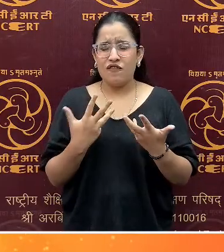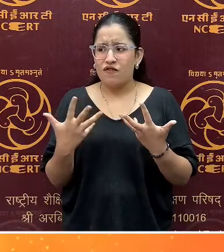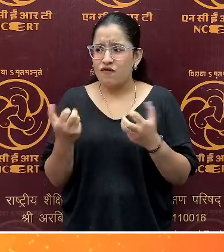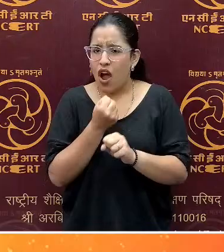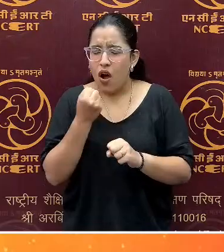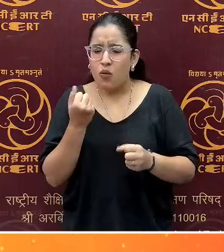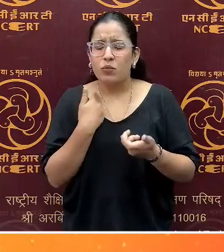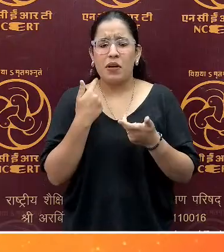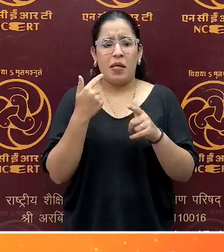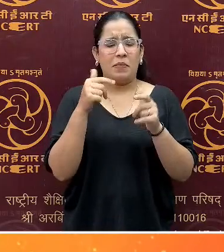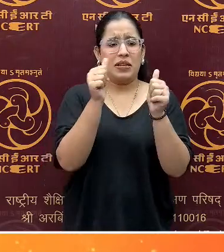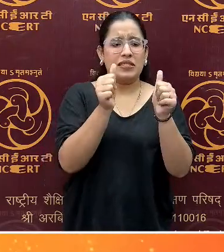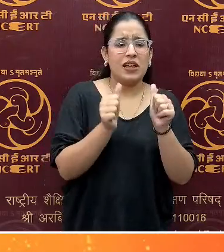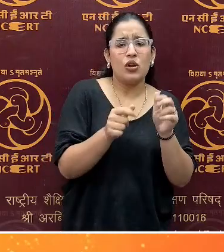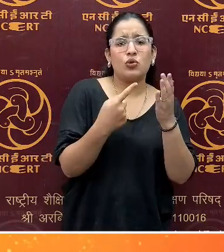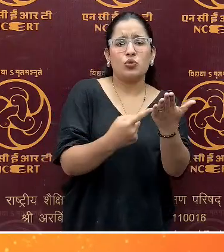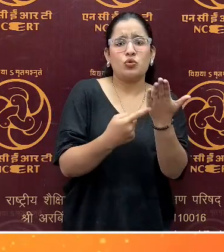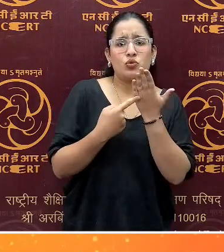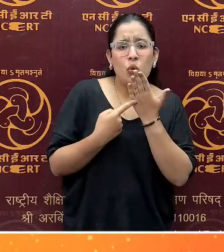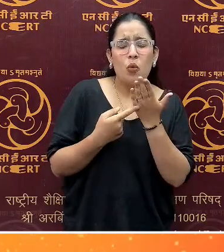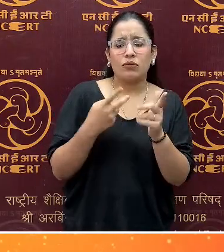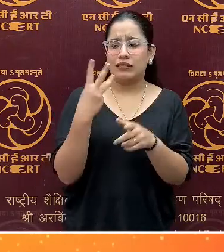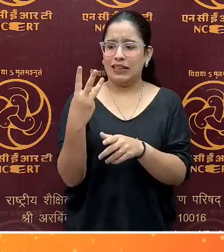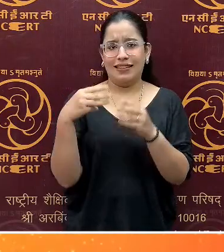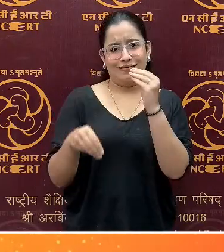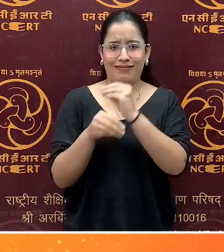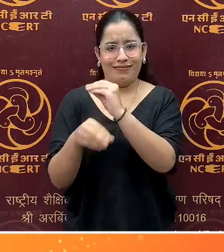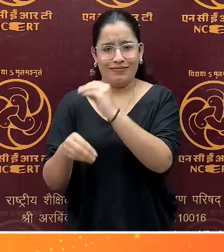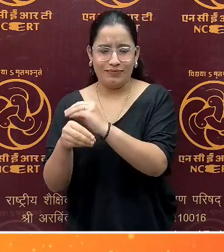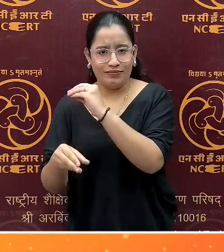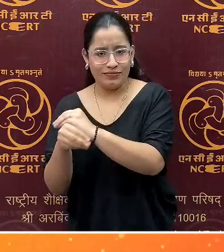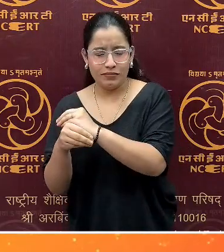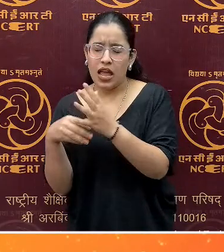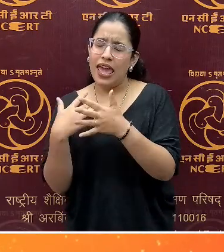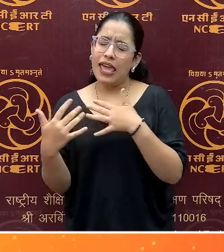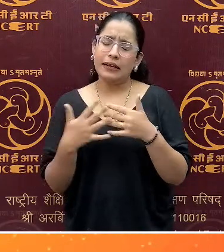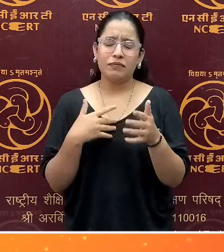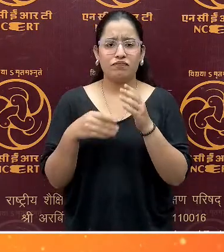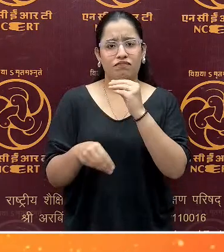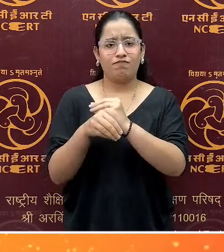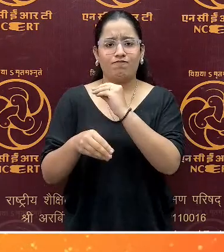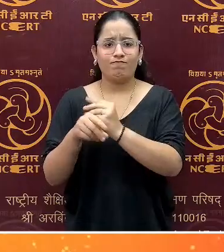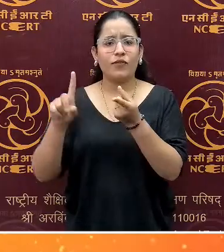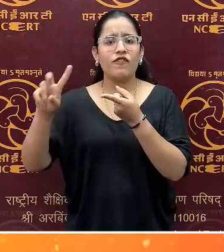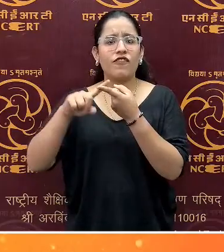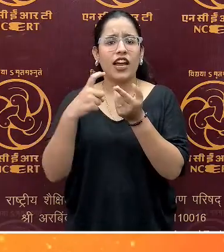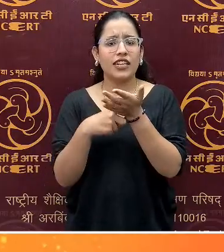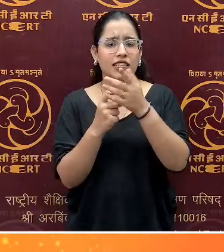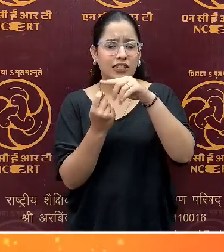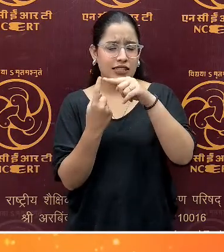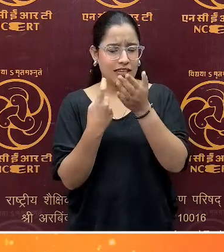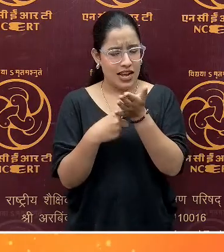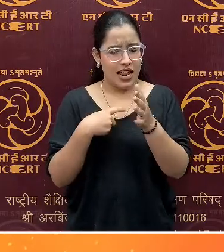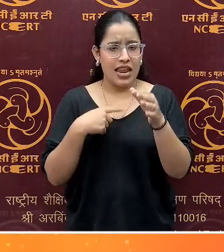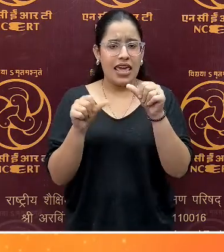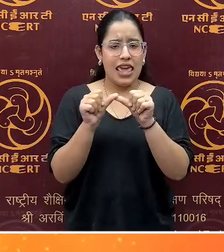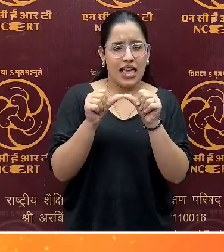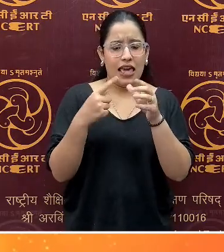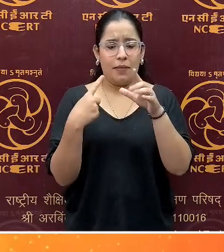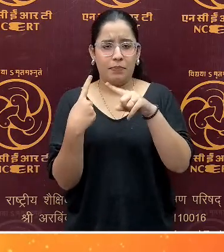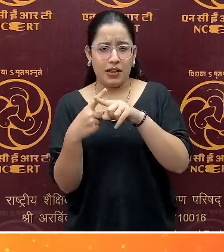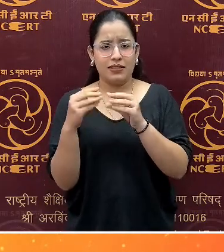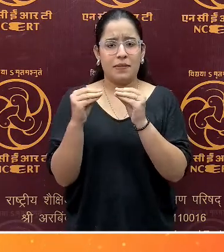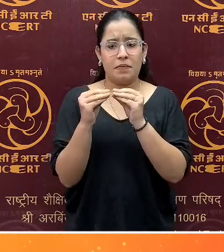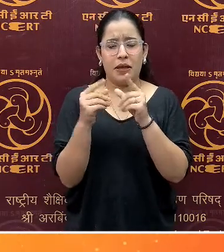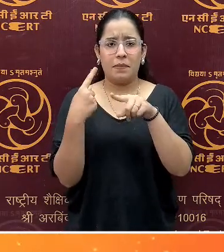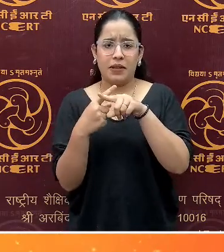result which is giving us, that is when the three vectors are added, randomly any three vectors are added, A added to B,